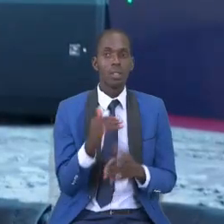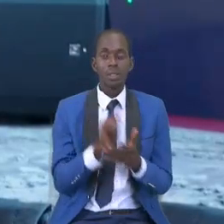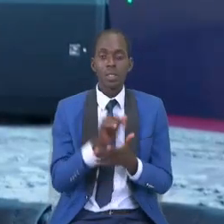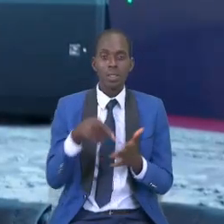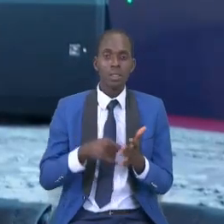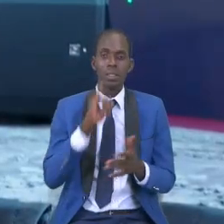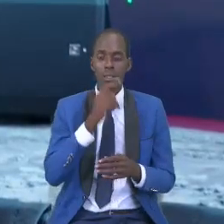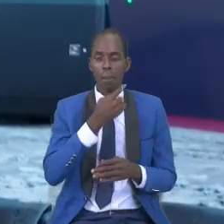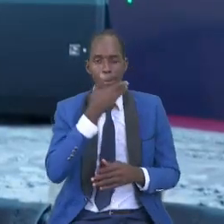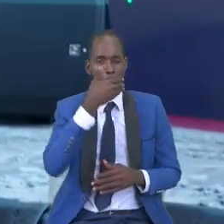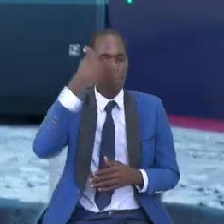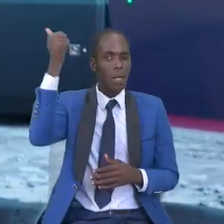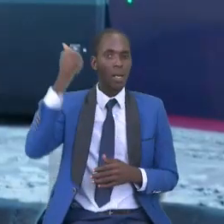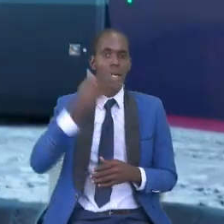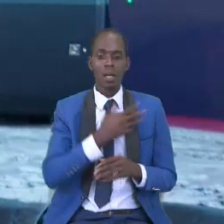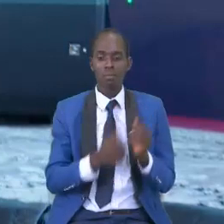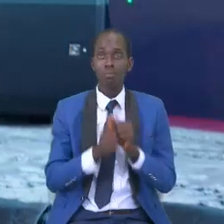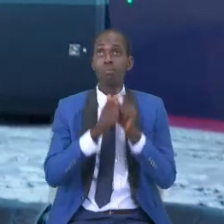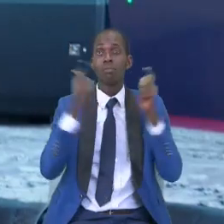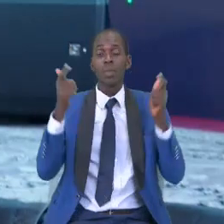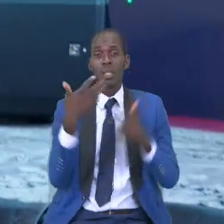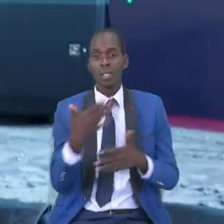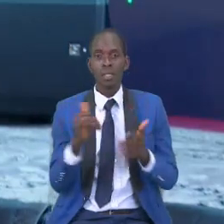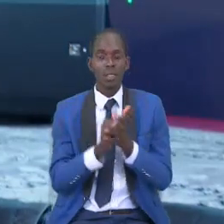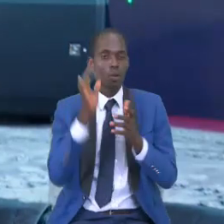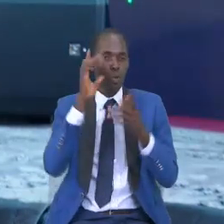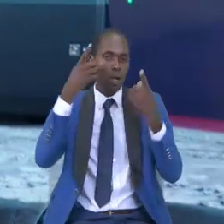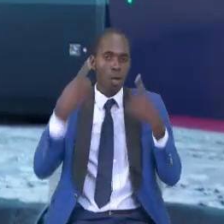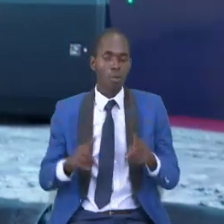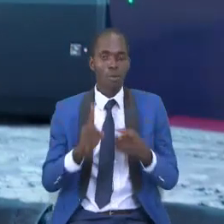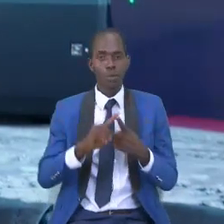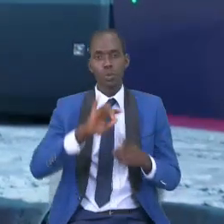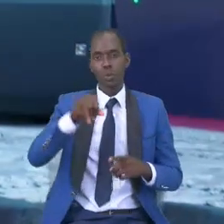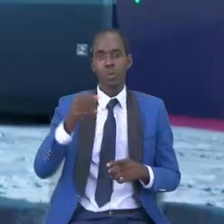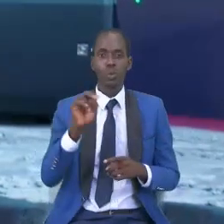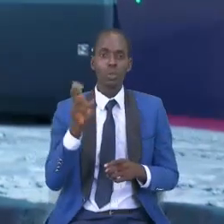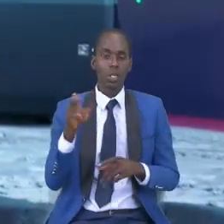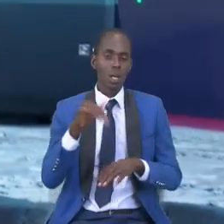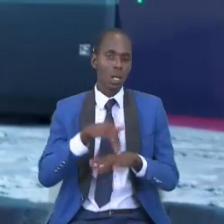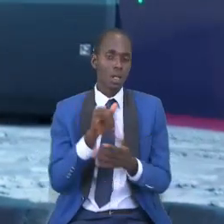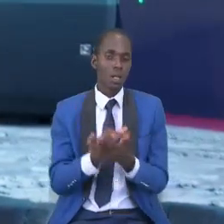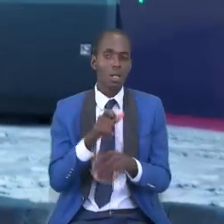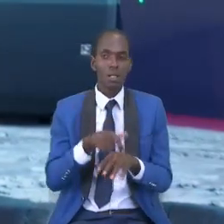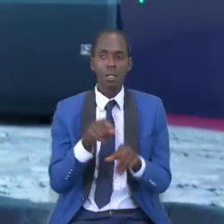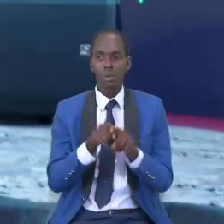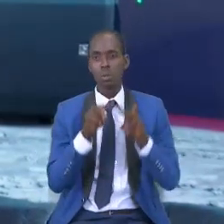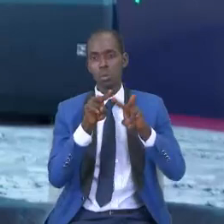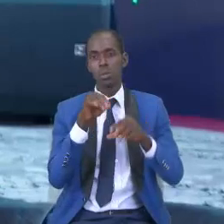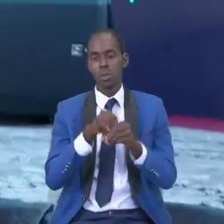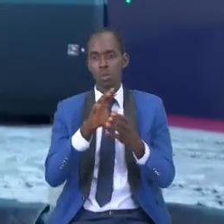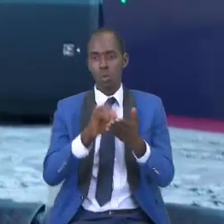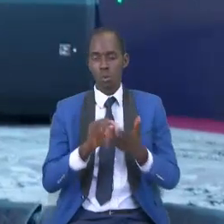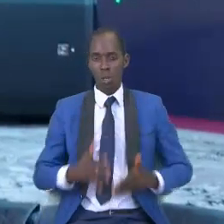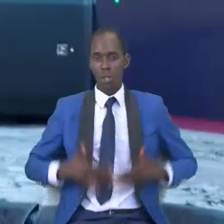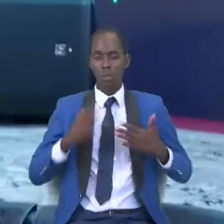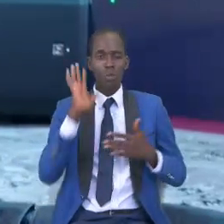the greatest that could have happened to Jonah at that time. And as you look at your life, you will find that where you